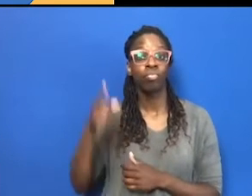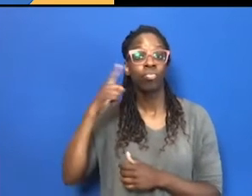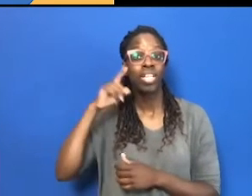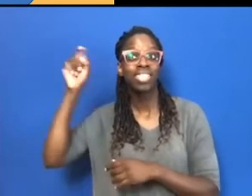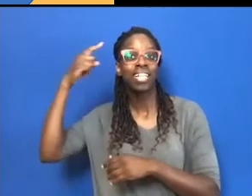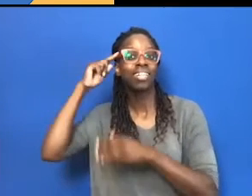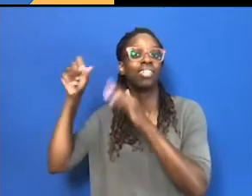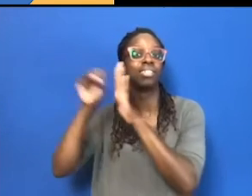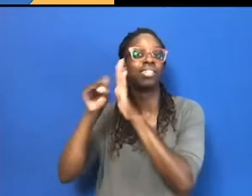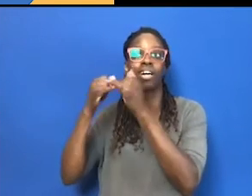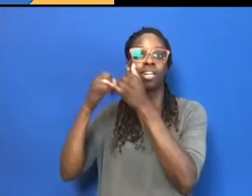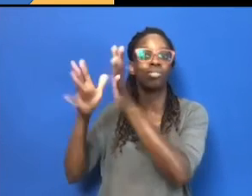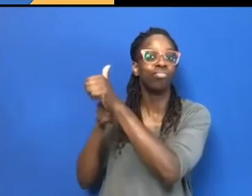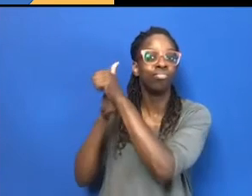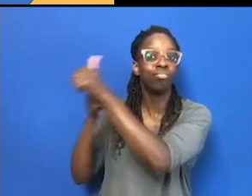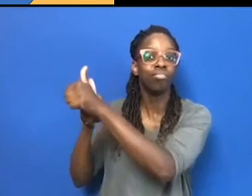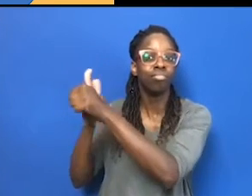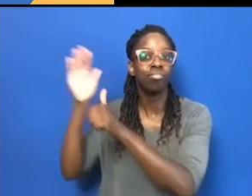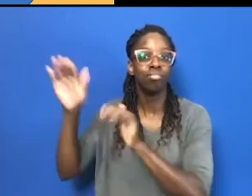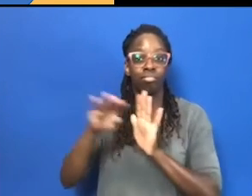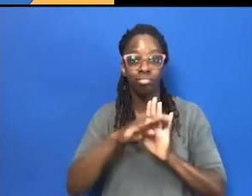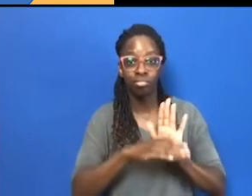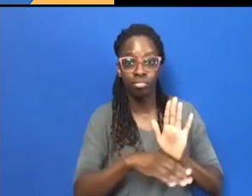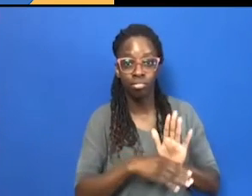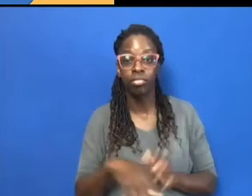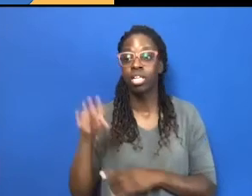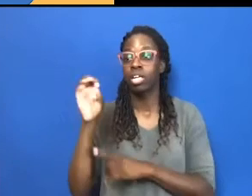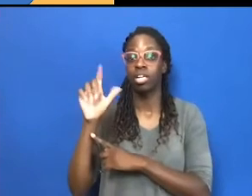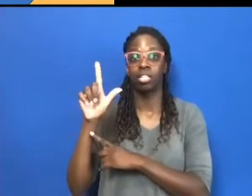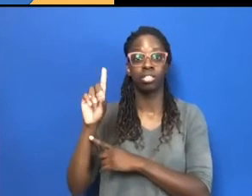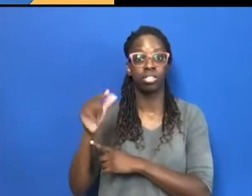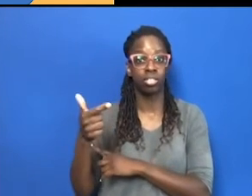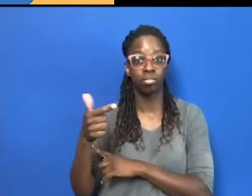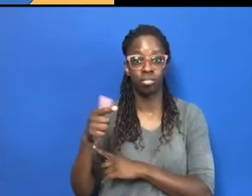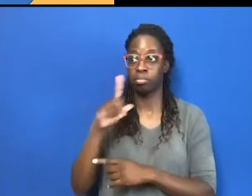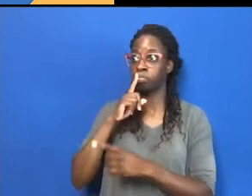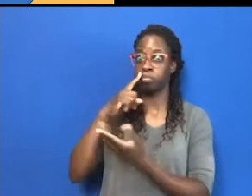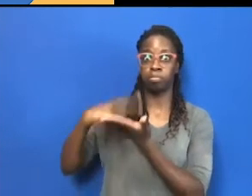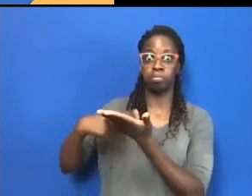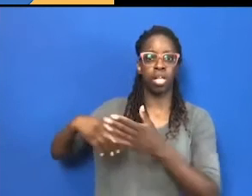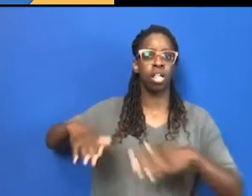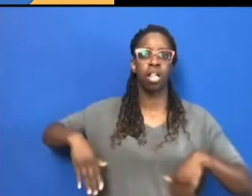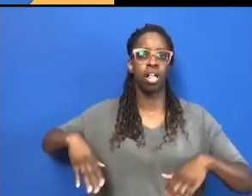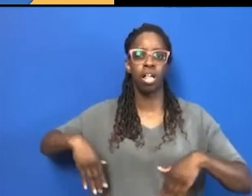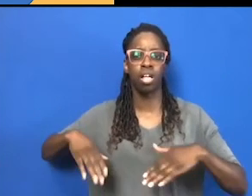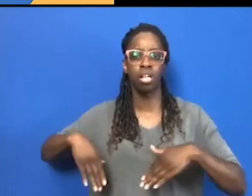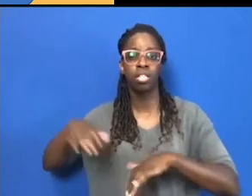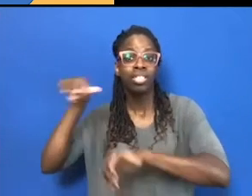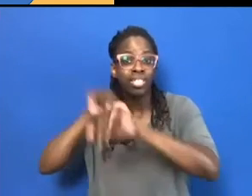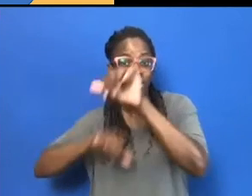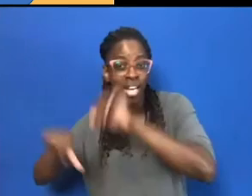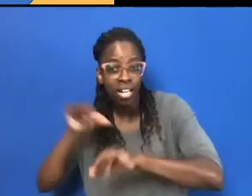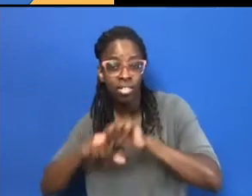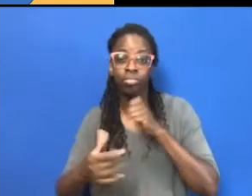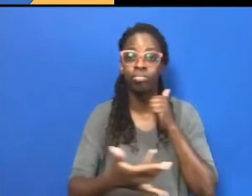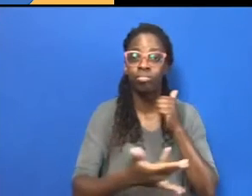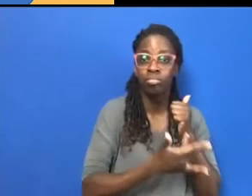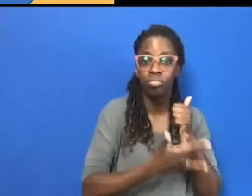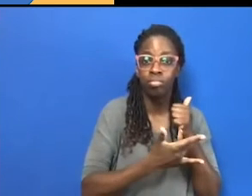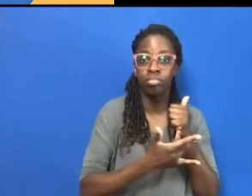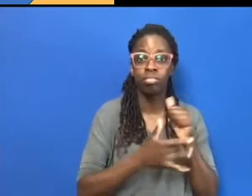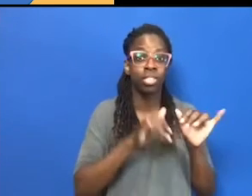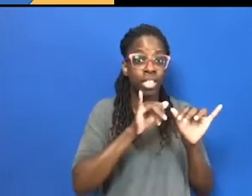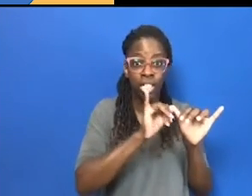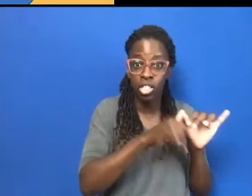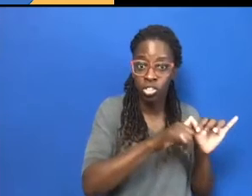to our knowledge, there's not yet been a review of ELGs that's focused on science, technology, and engineering. And we know